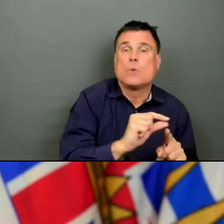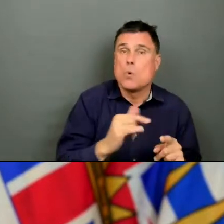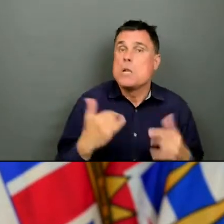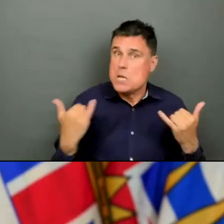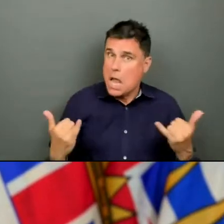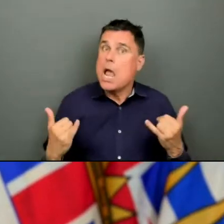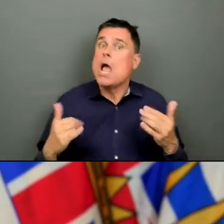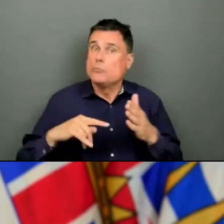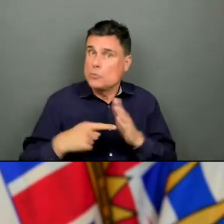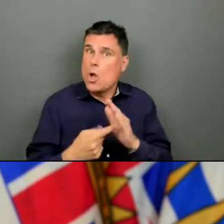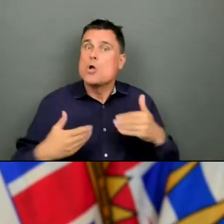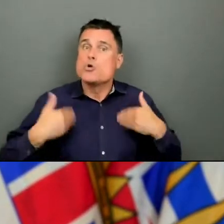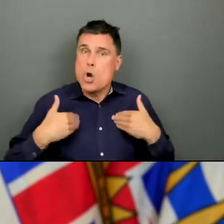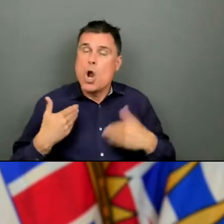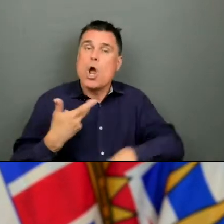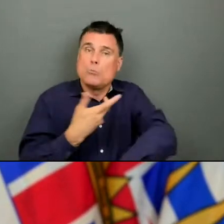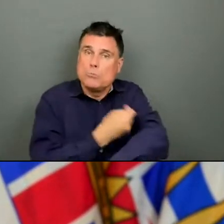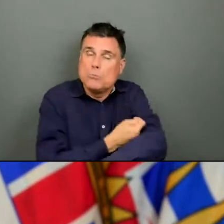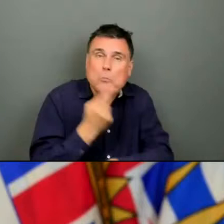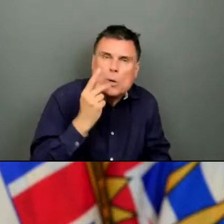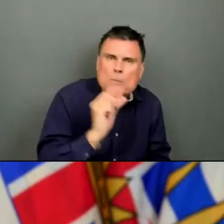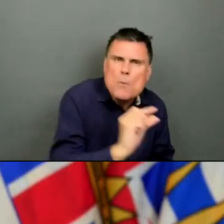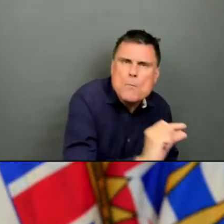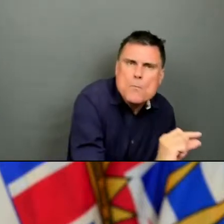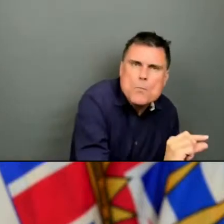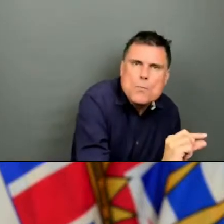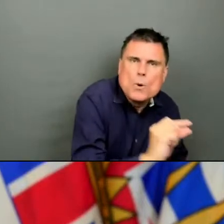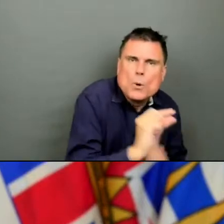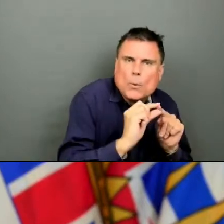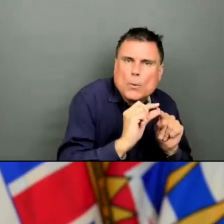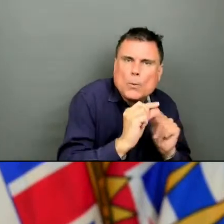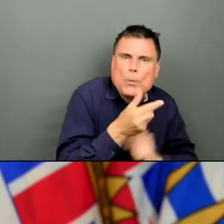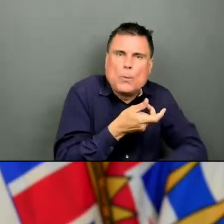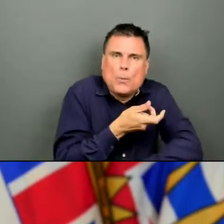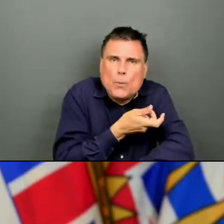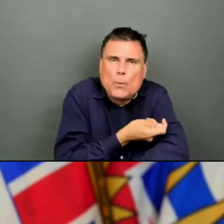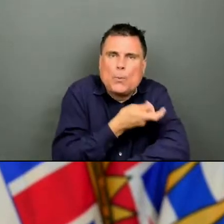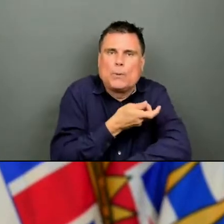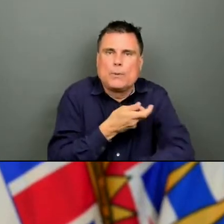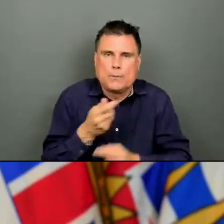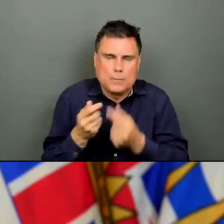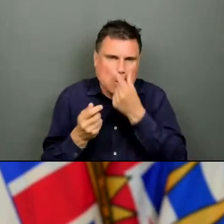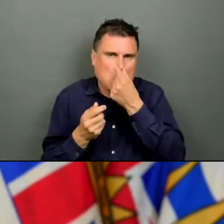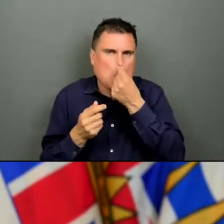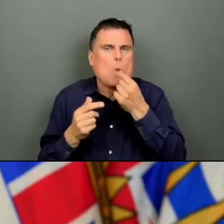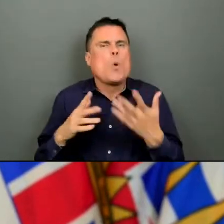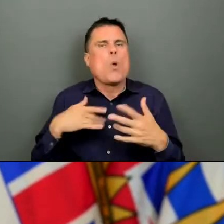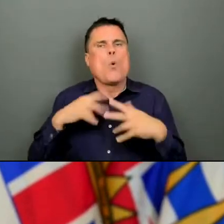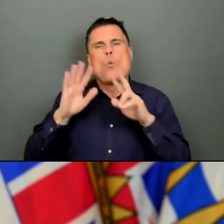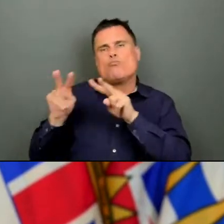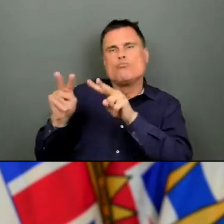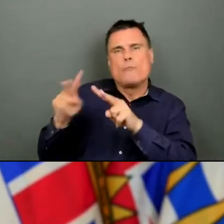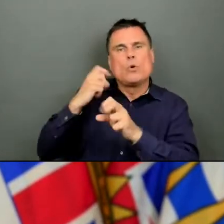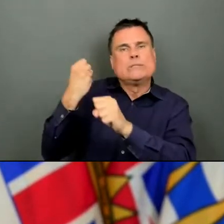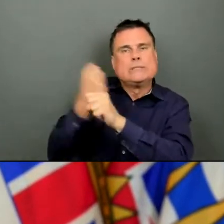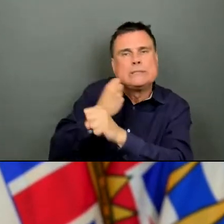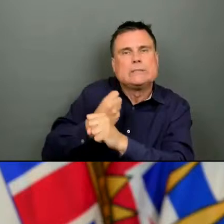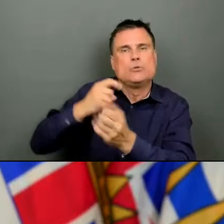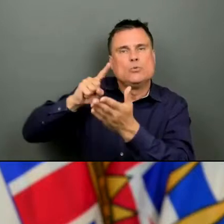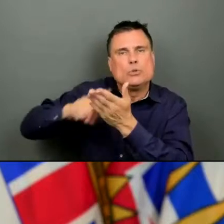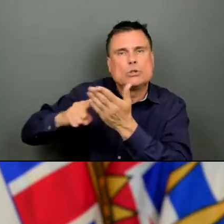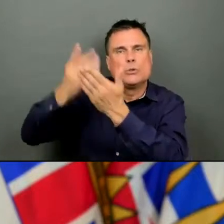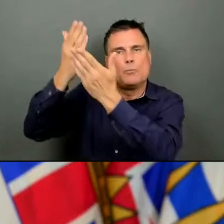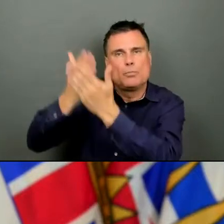Their expectation is that we'll have information on immunogenicity and on safety probably